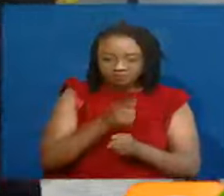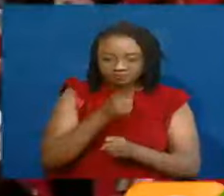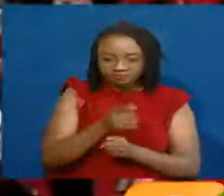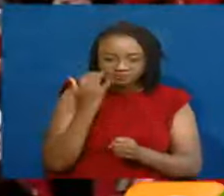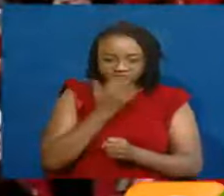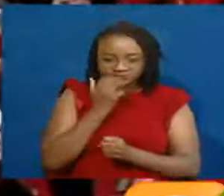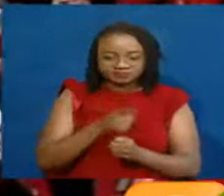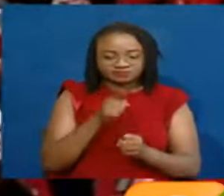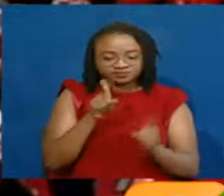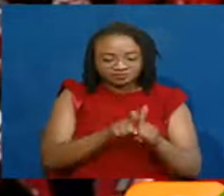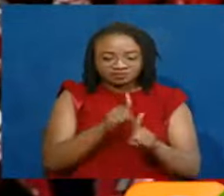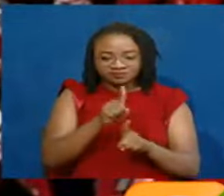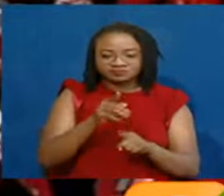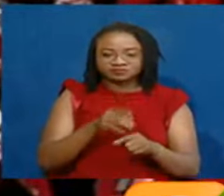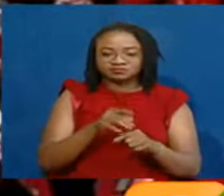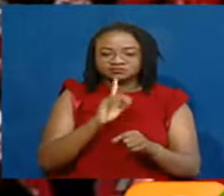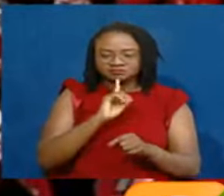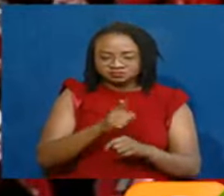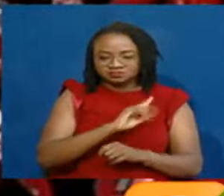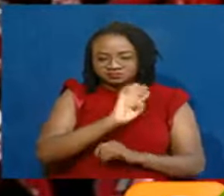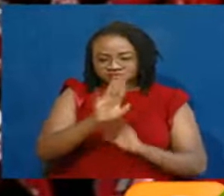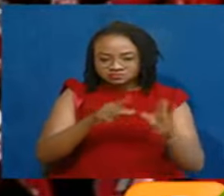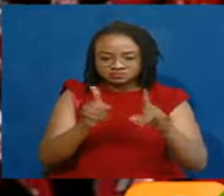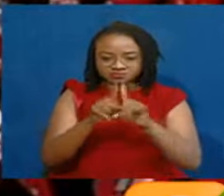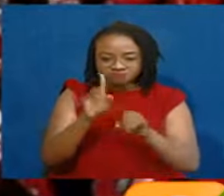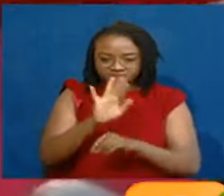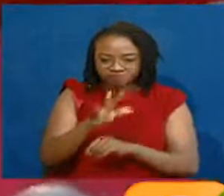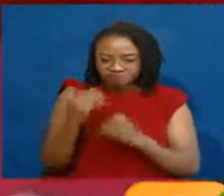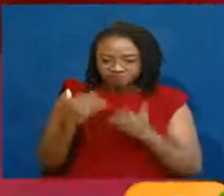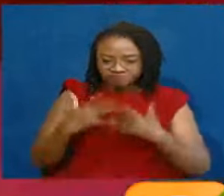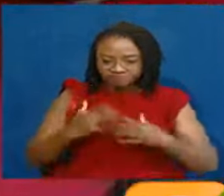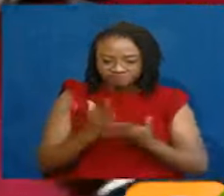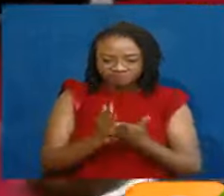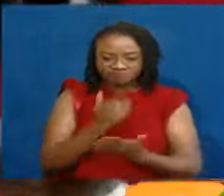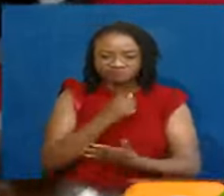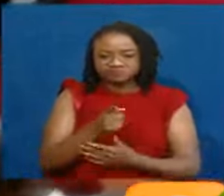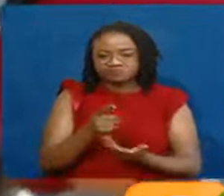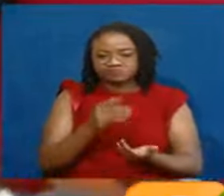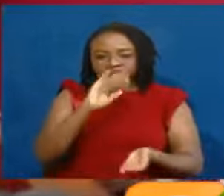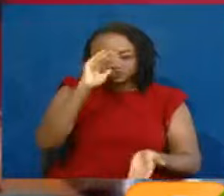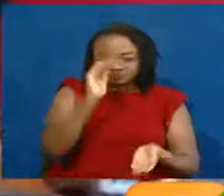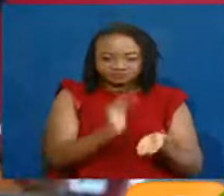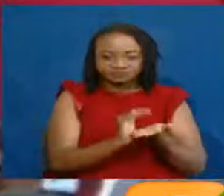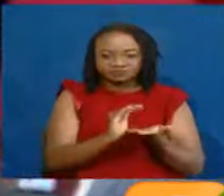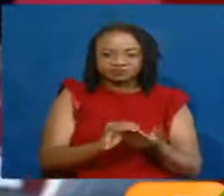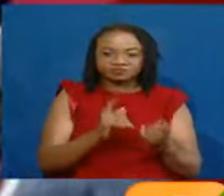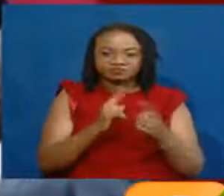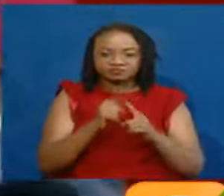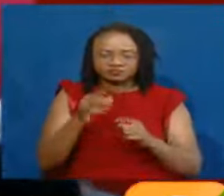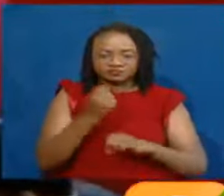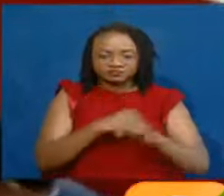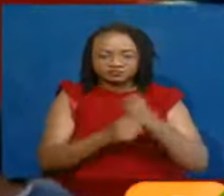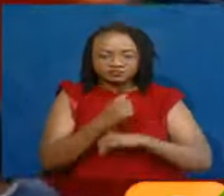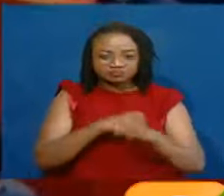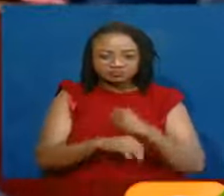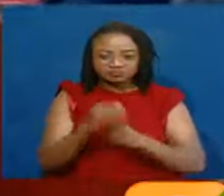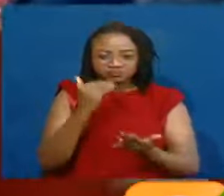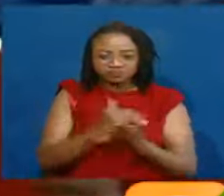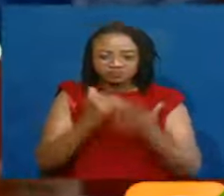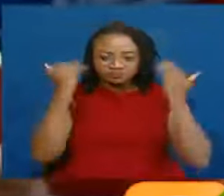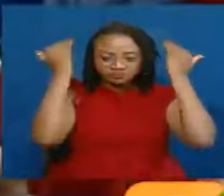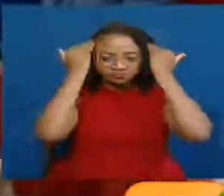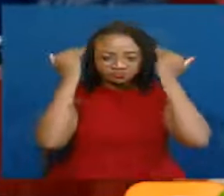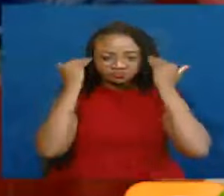their numbers scaled down in the aftermath of the Senate vote that impeached him. This move comes even as the court stopped the process of impeaching